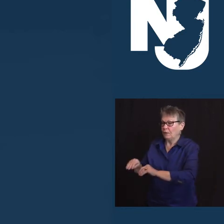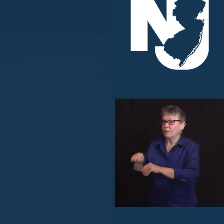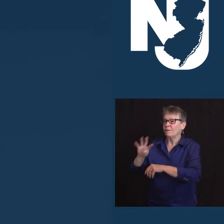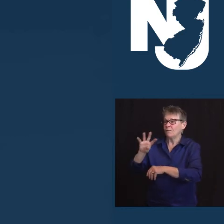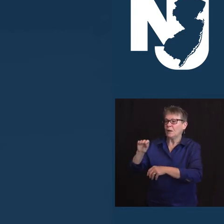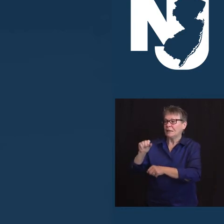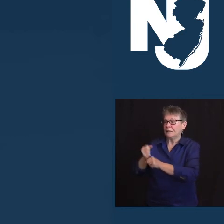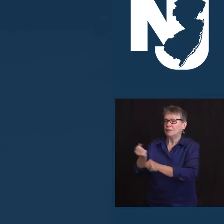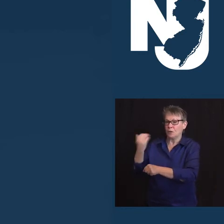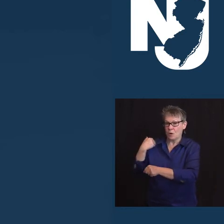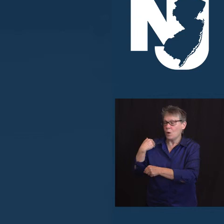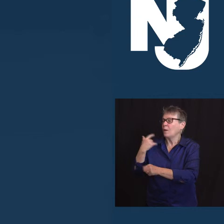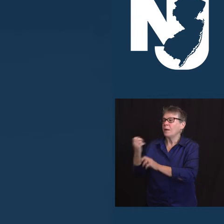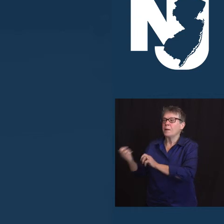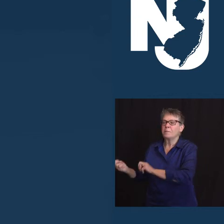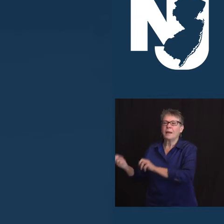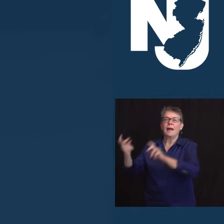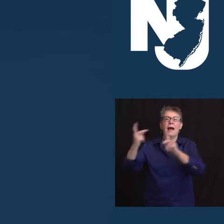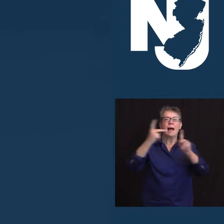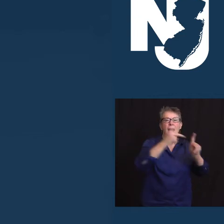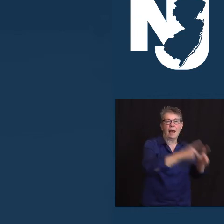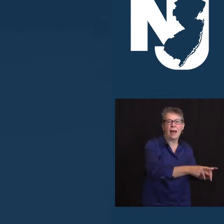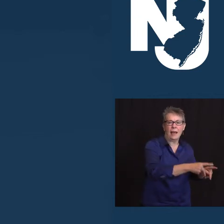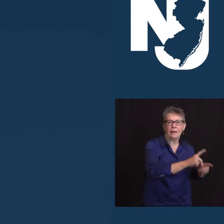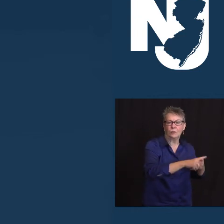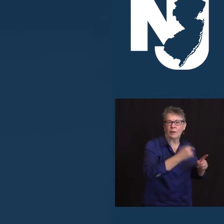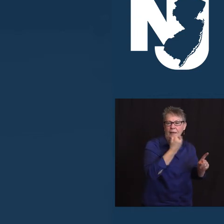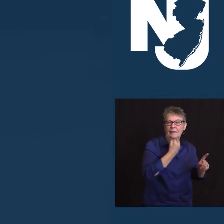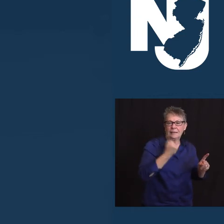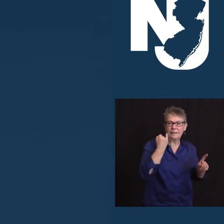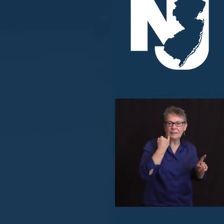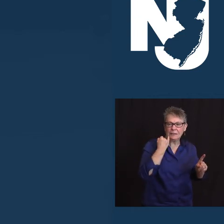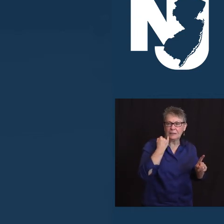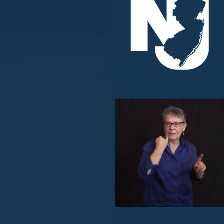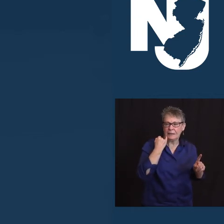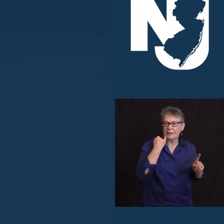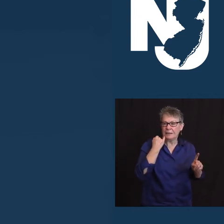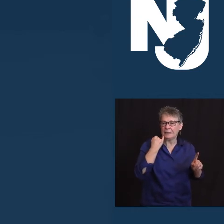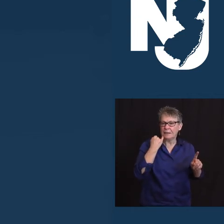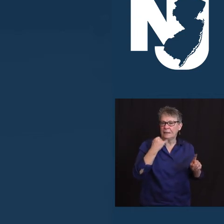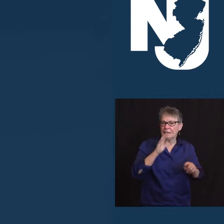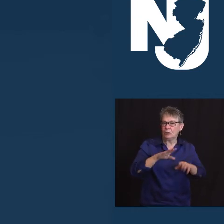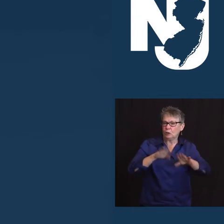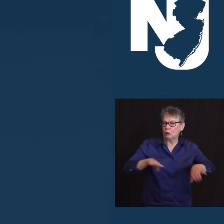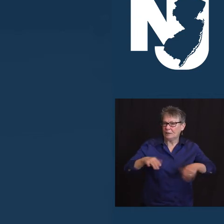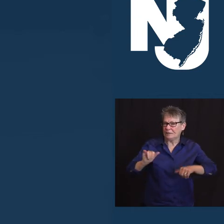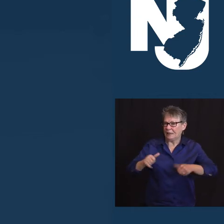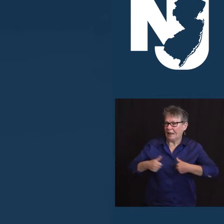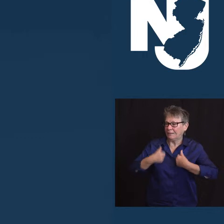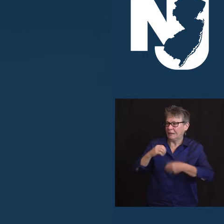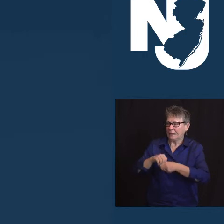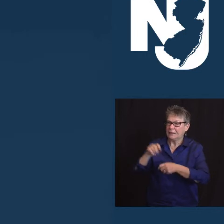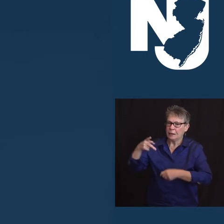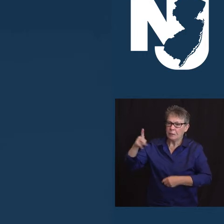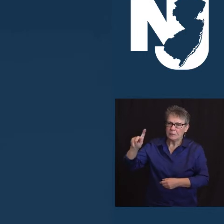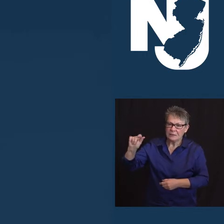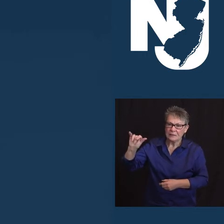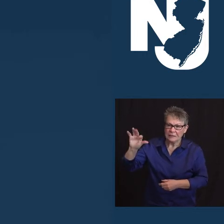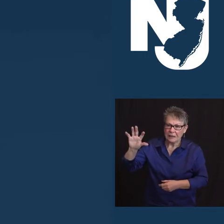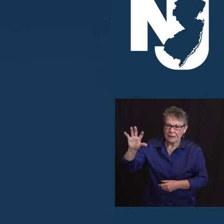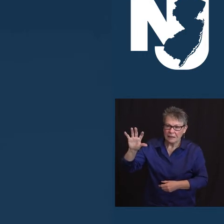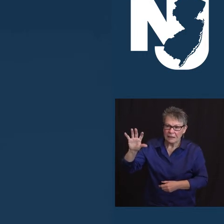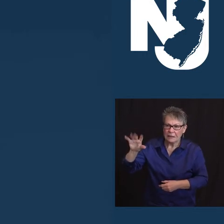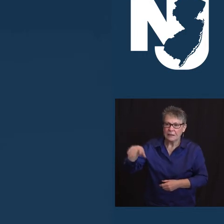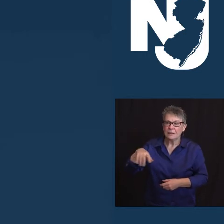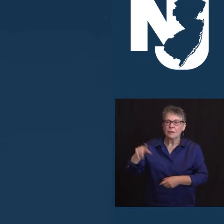Rabbi Ridenow and Mindy would raise their family in Passaic, where he would work on staff of the Passaic Torah Institute, serve